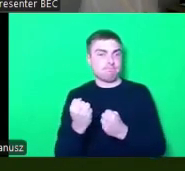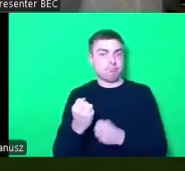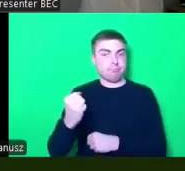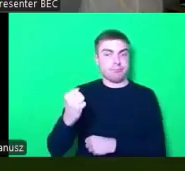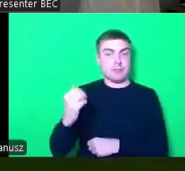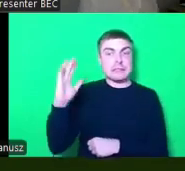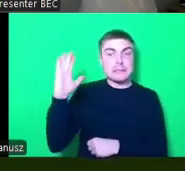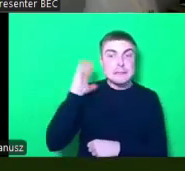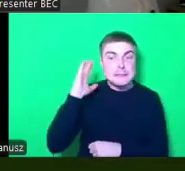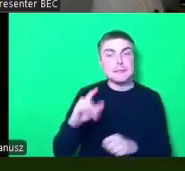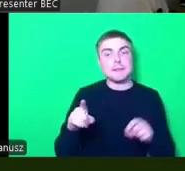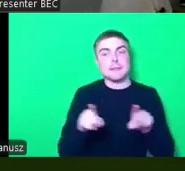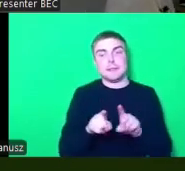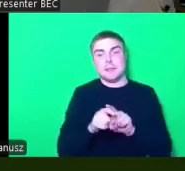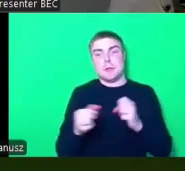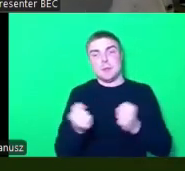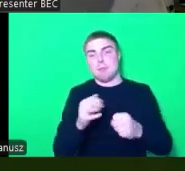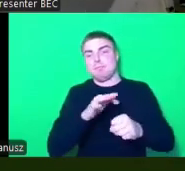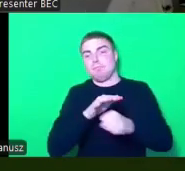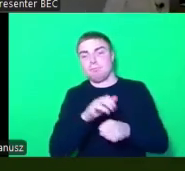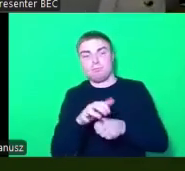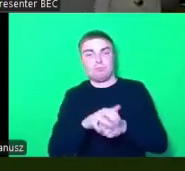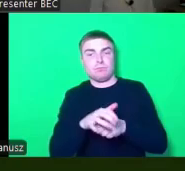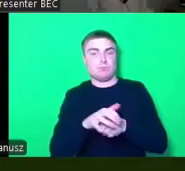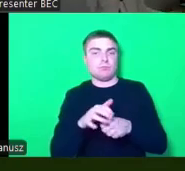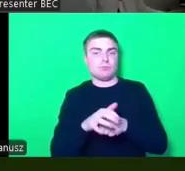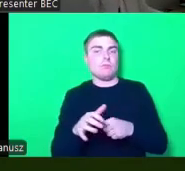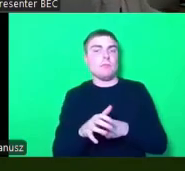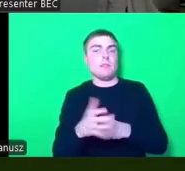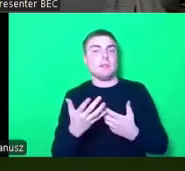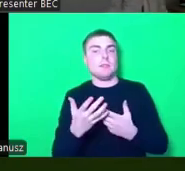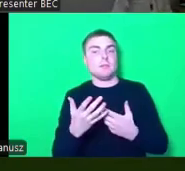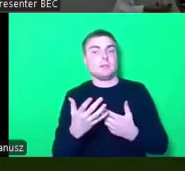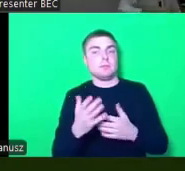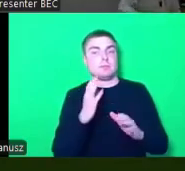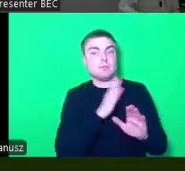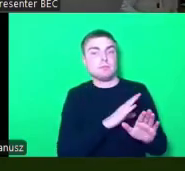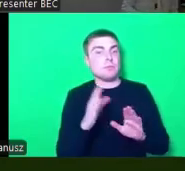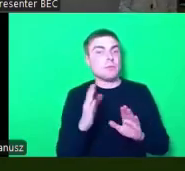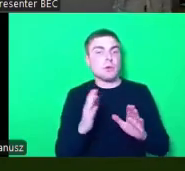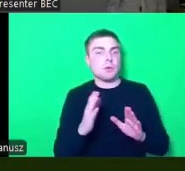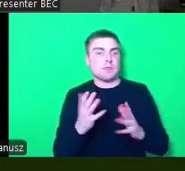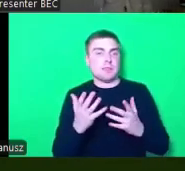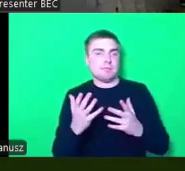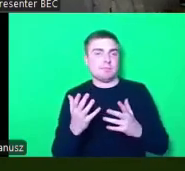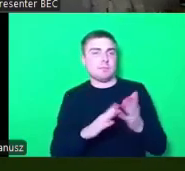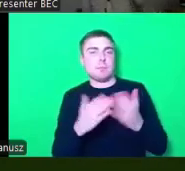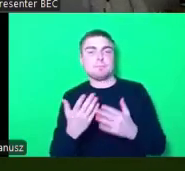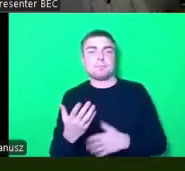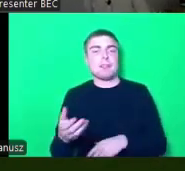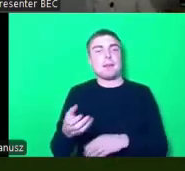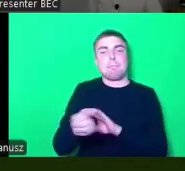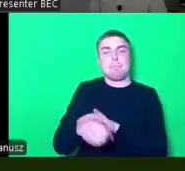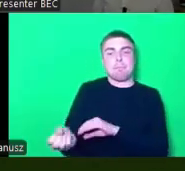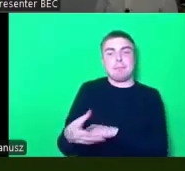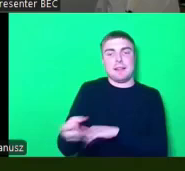producing capacity, like beeches, in contrast to birches, for example. So late successional tree species, they have a